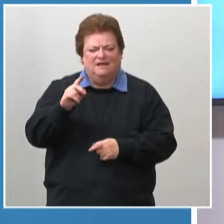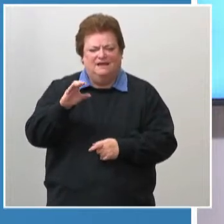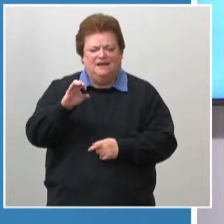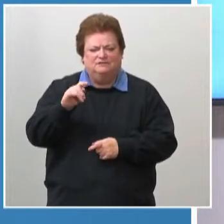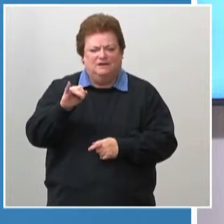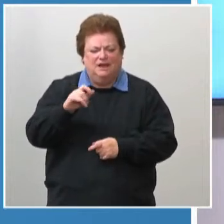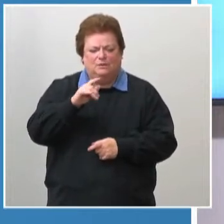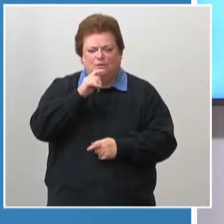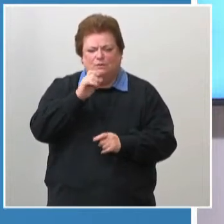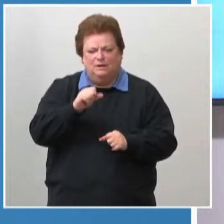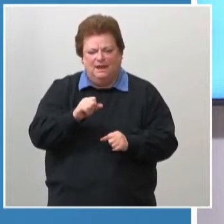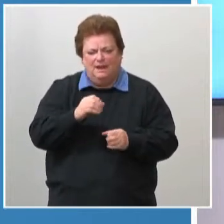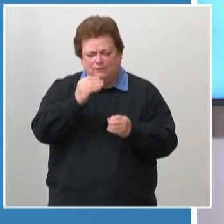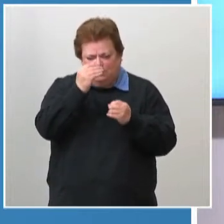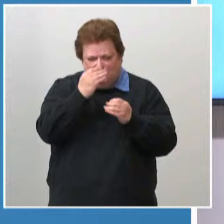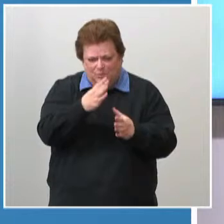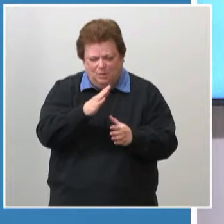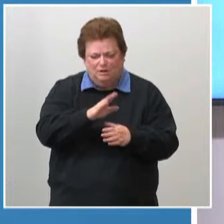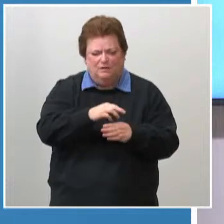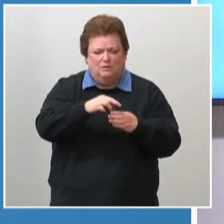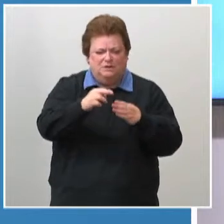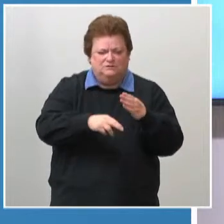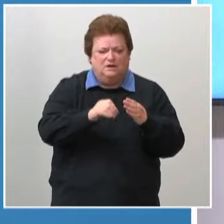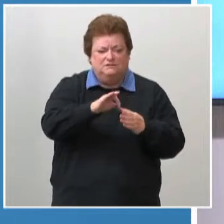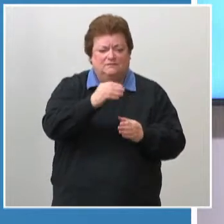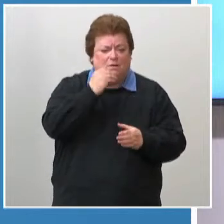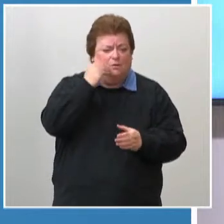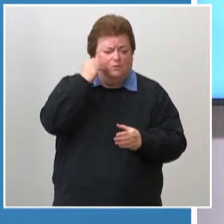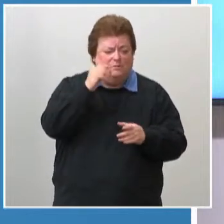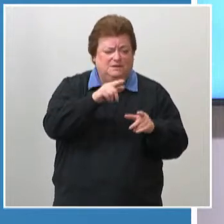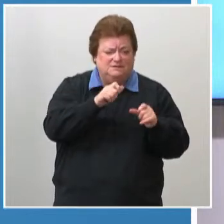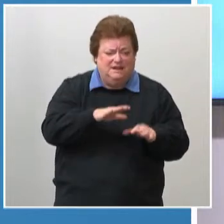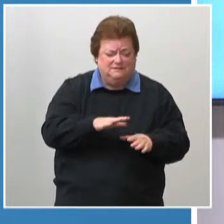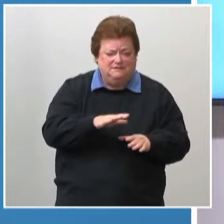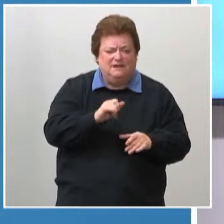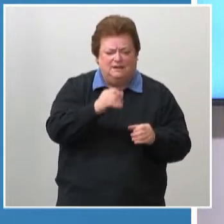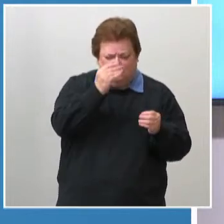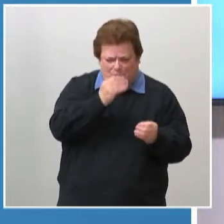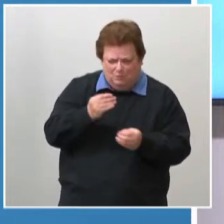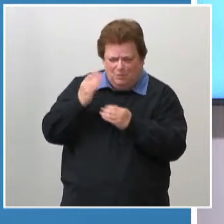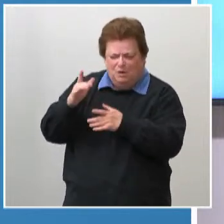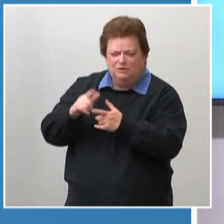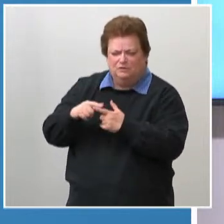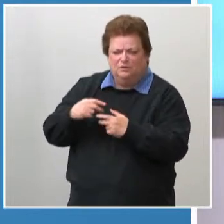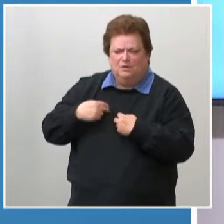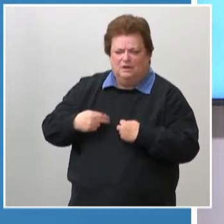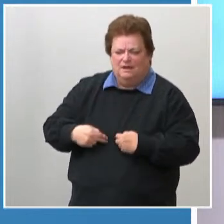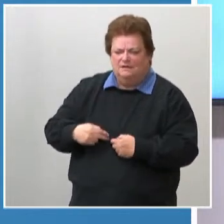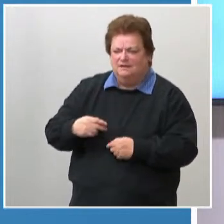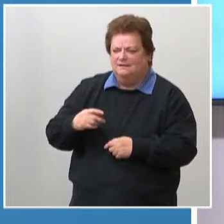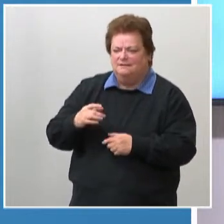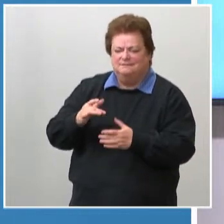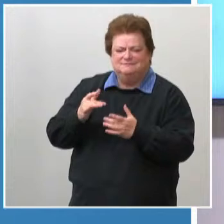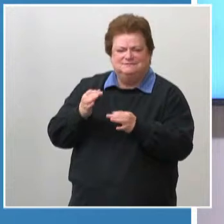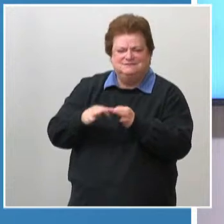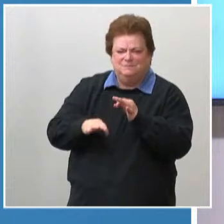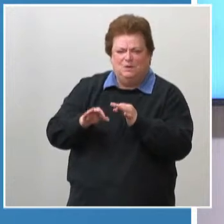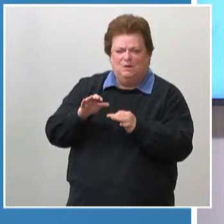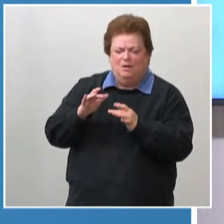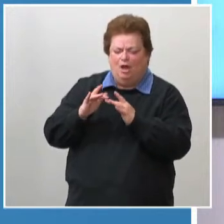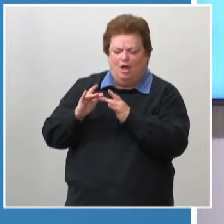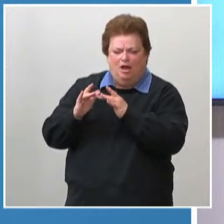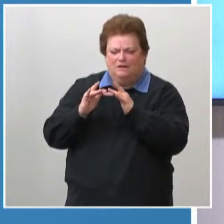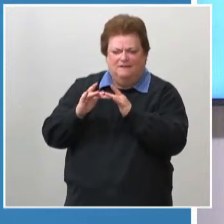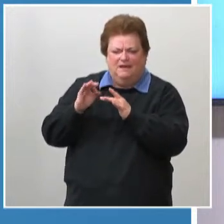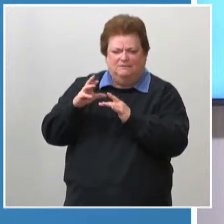residents the option of reporting results of their at-home tests to the Health Department. It's a simple online form